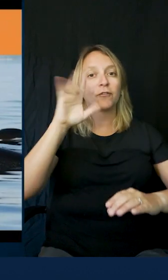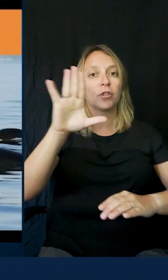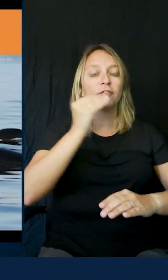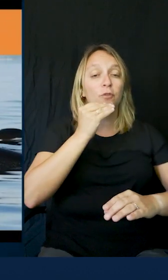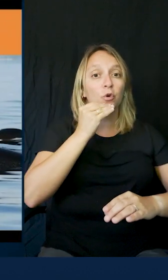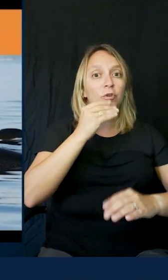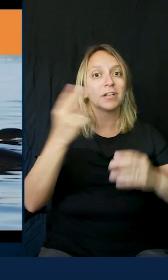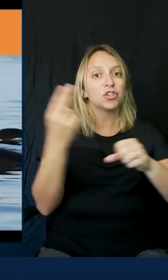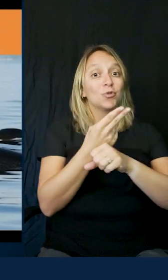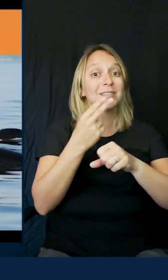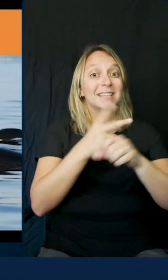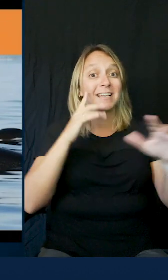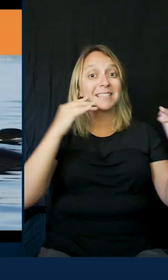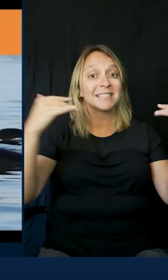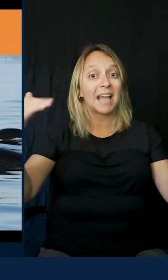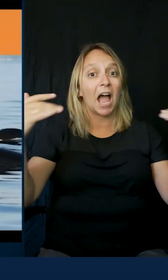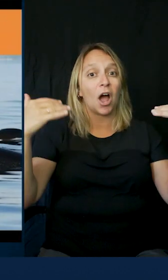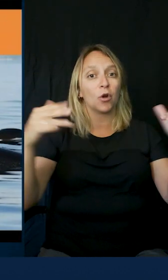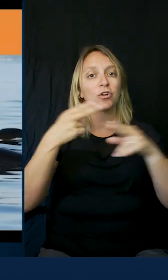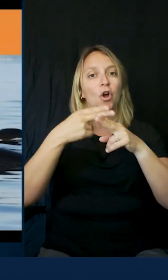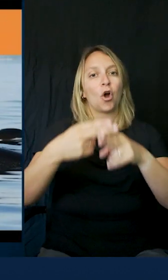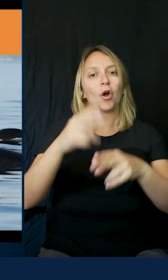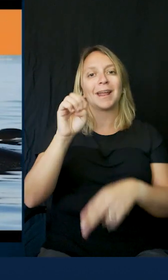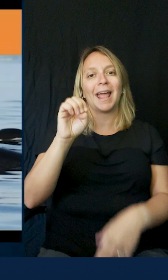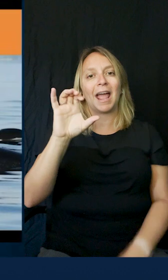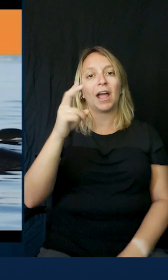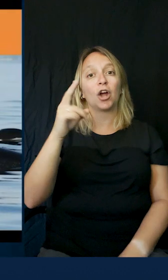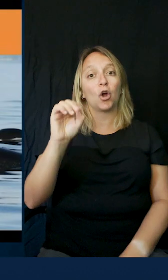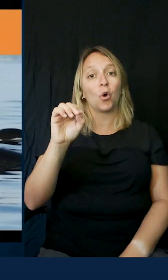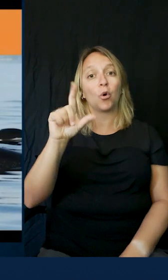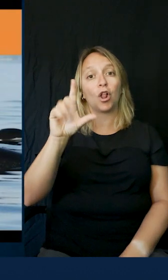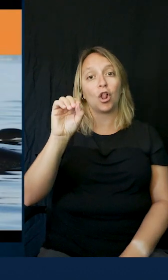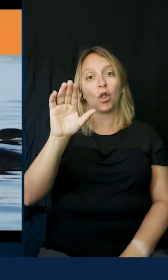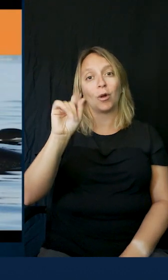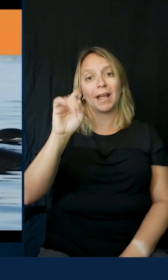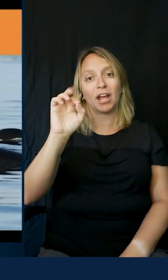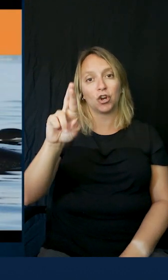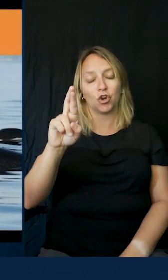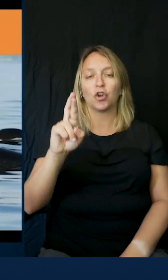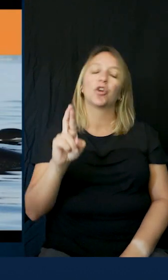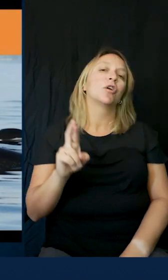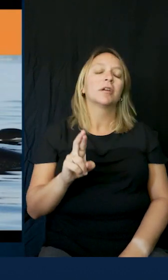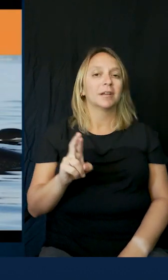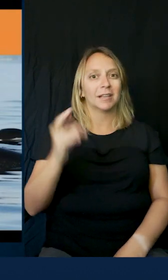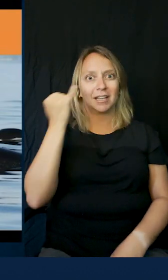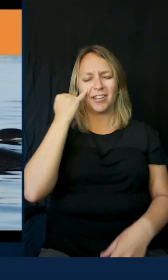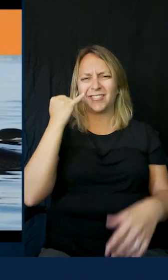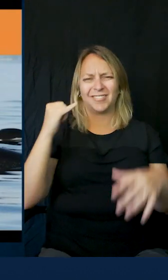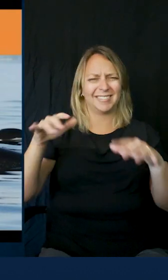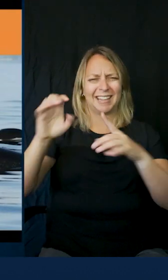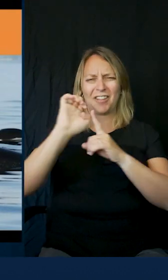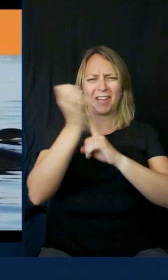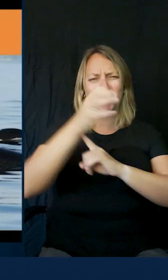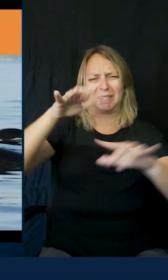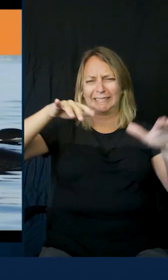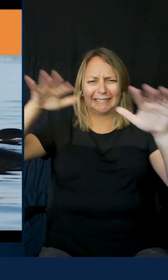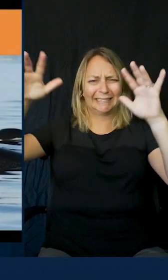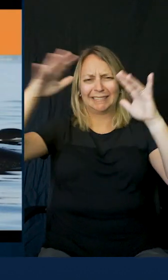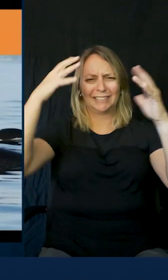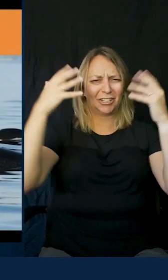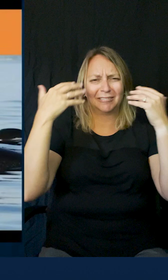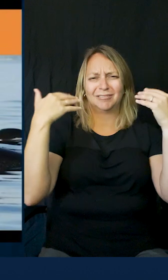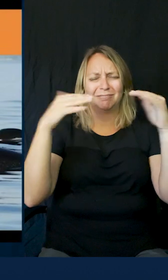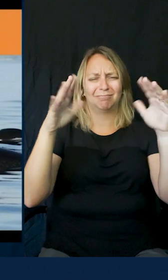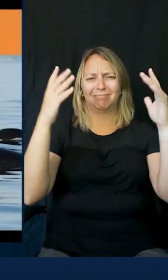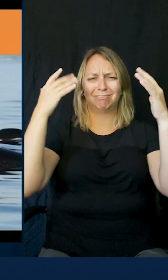prey. And when they've got a noisy marine environment, it makes it a lot more difficult for them to be successful in finding that prey that is already